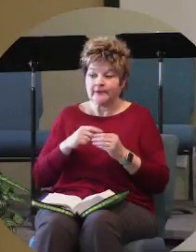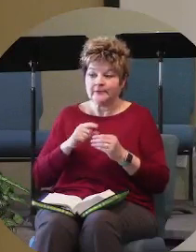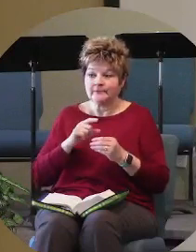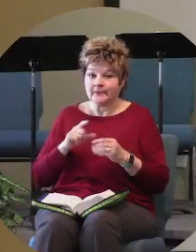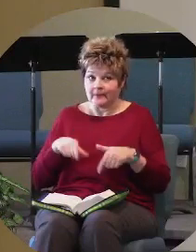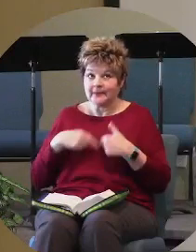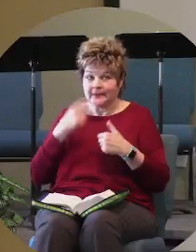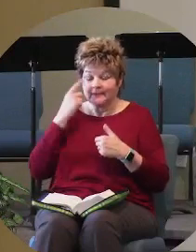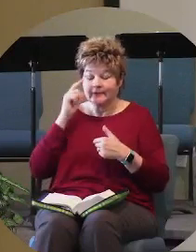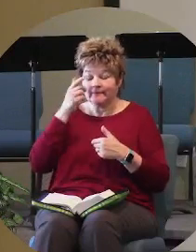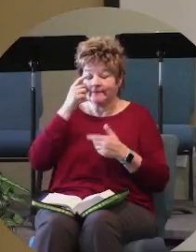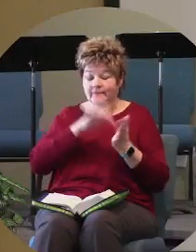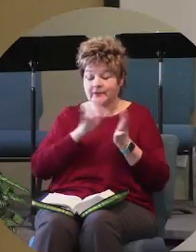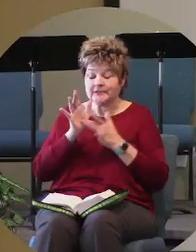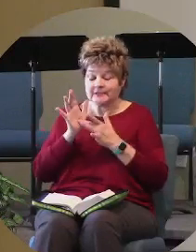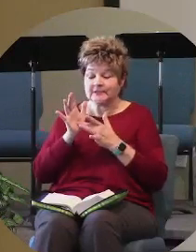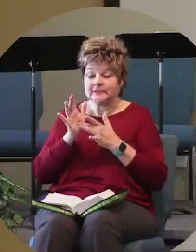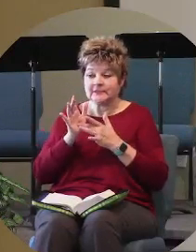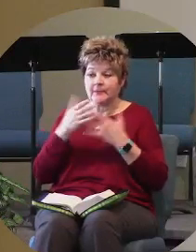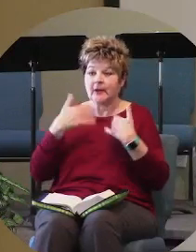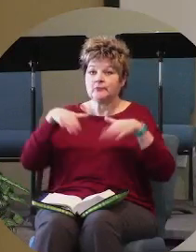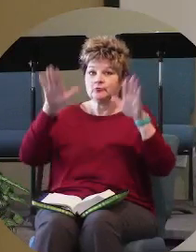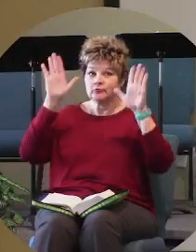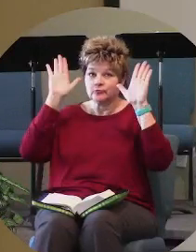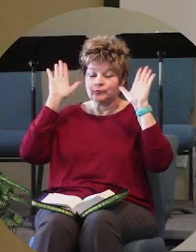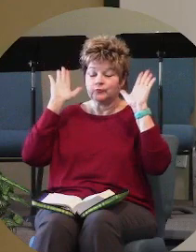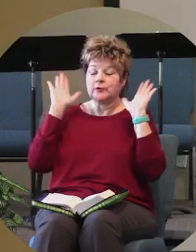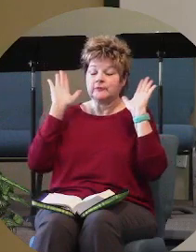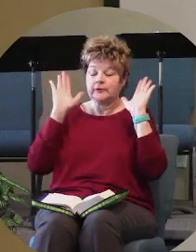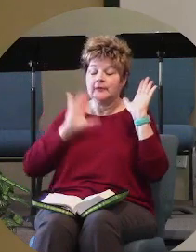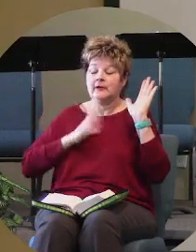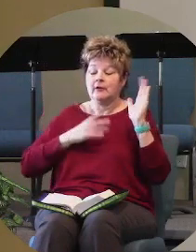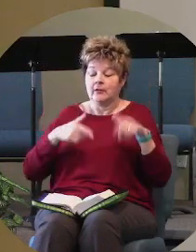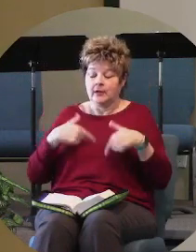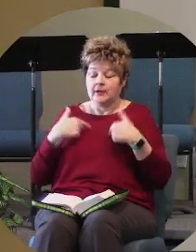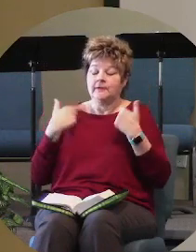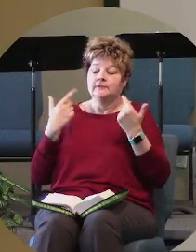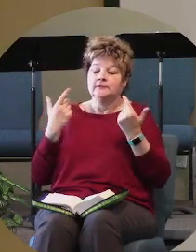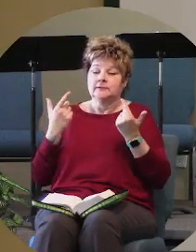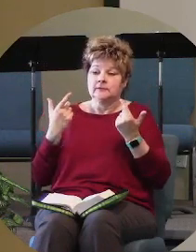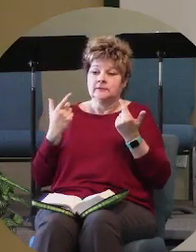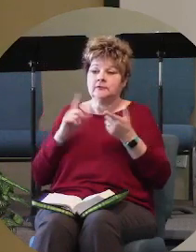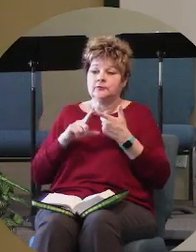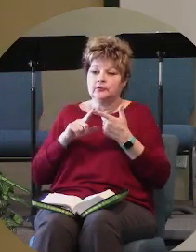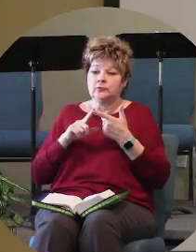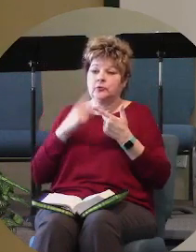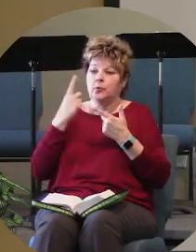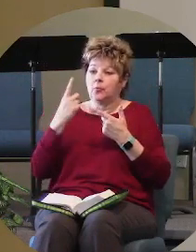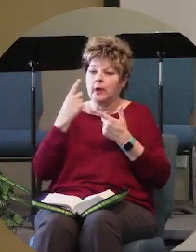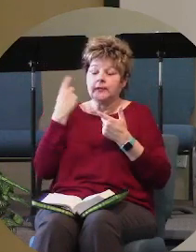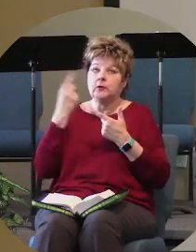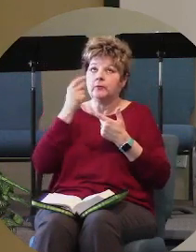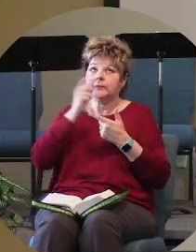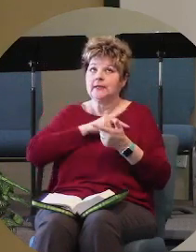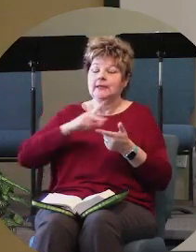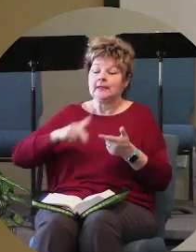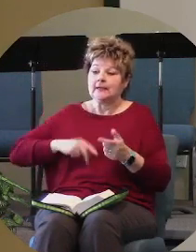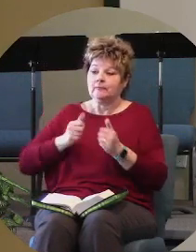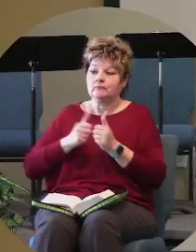Jesus. It's about surrendering our lives to the one and only King,